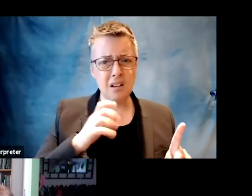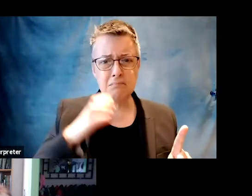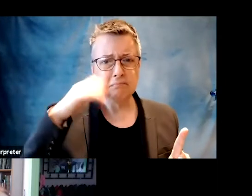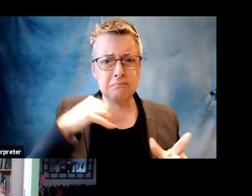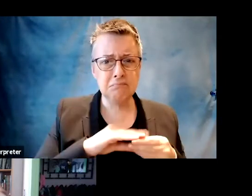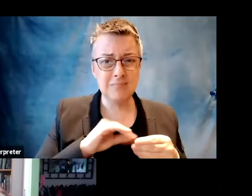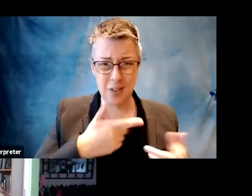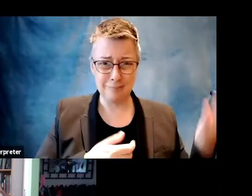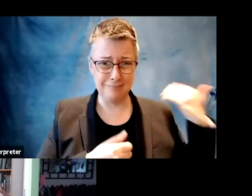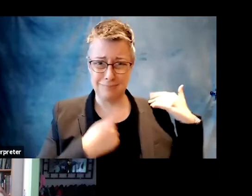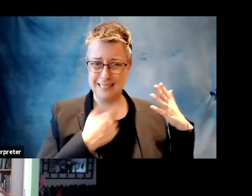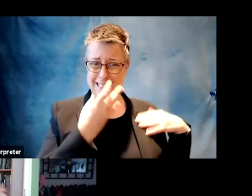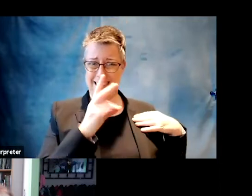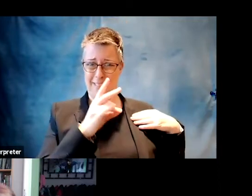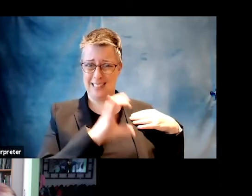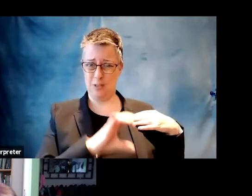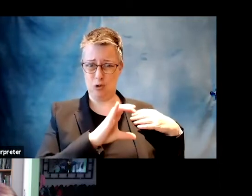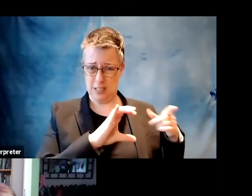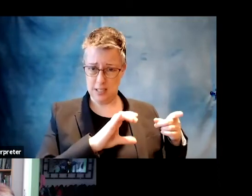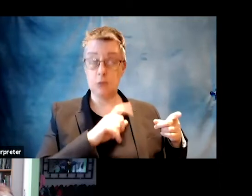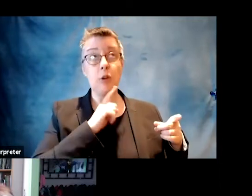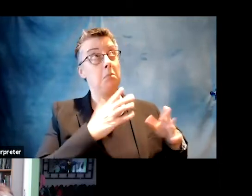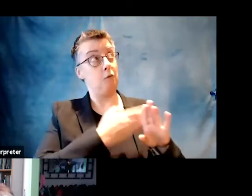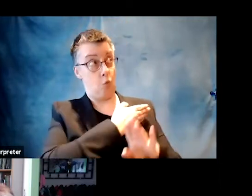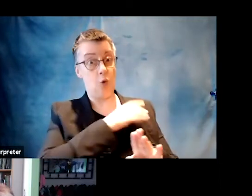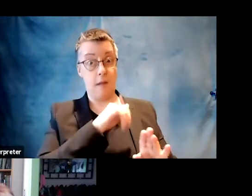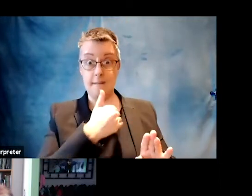17th century. And actually before that.